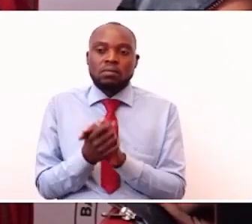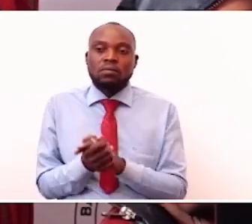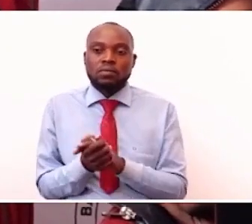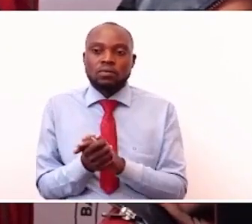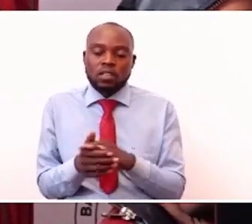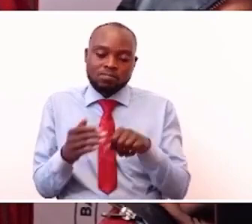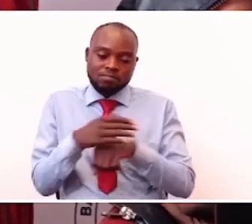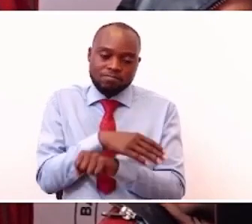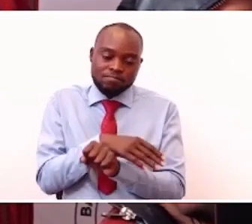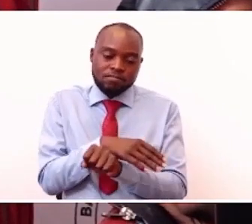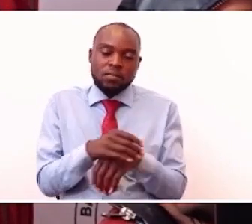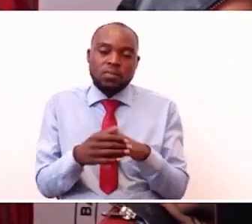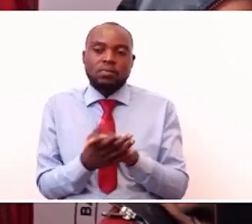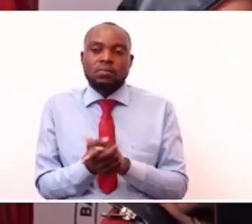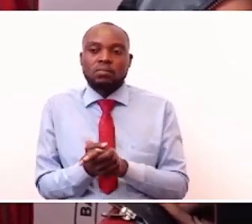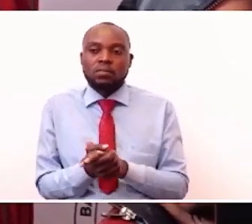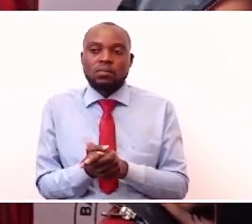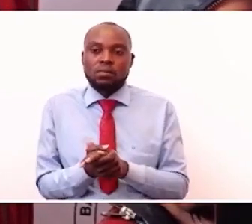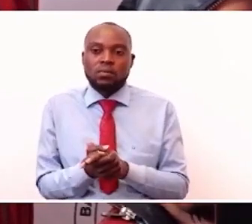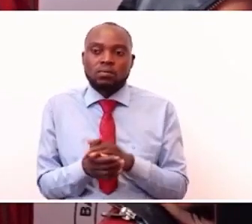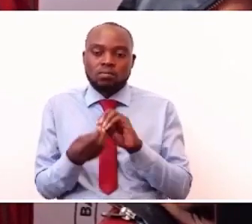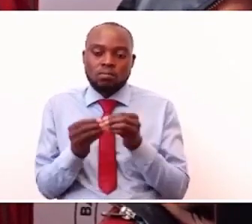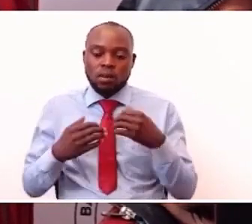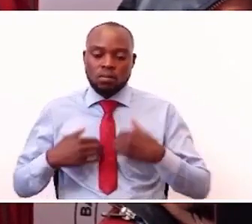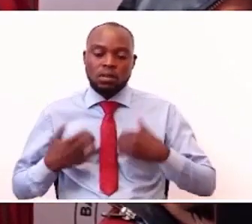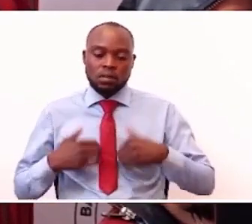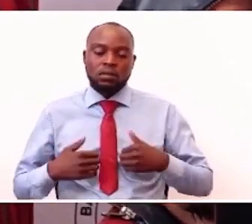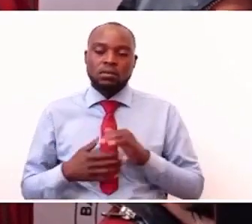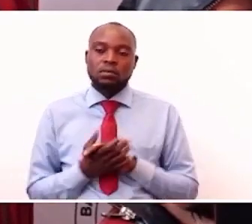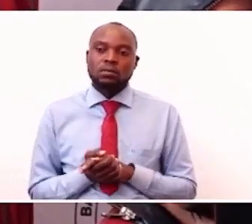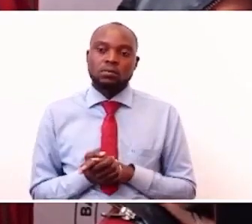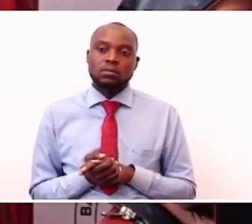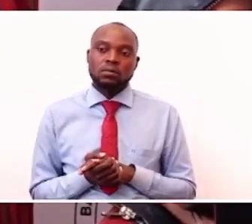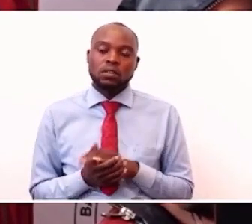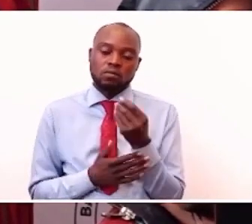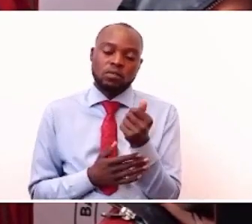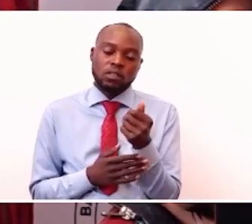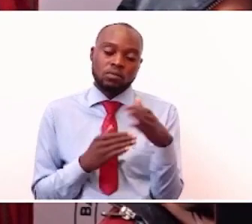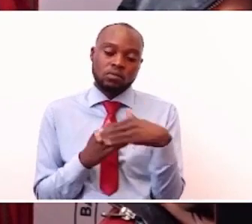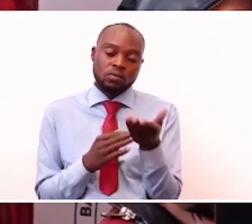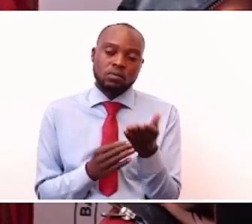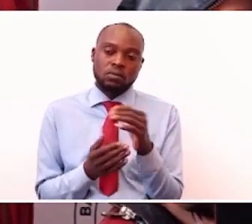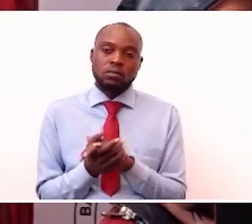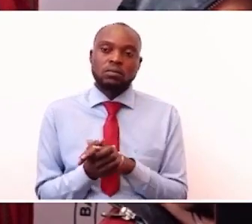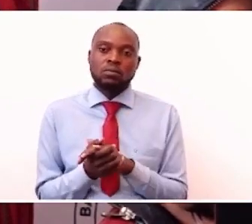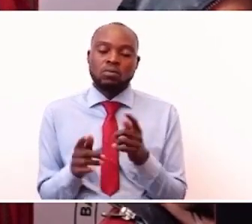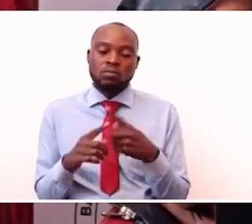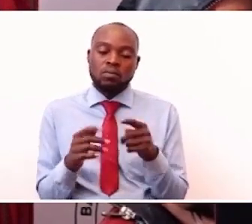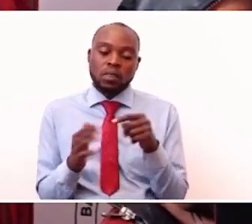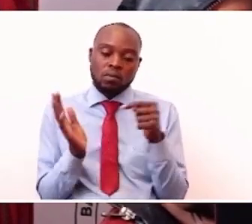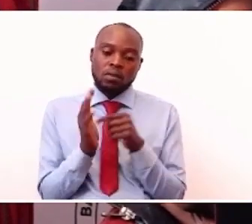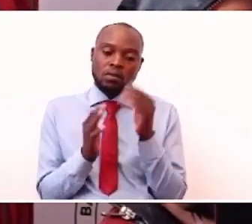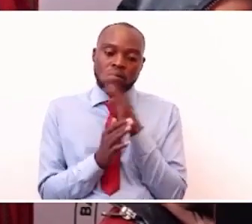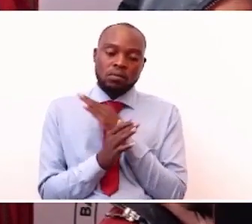ground for exacerbating the challenge of illicit financial flows. The last point is really